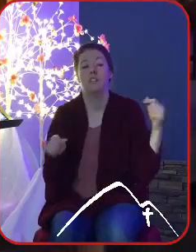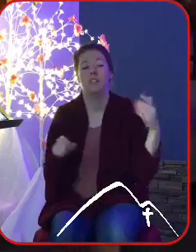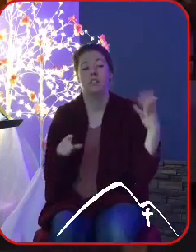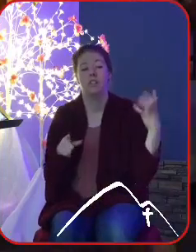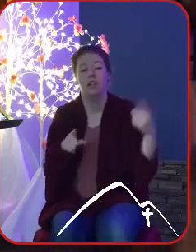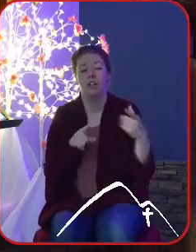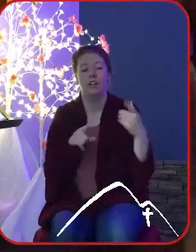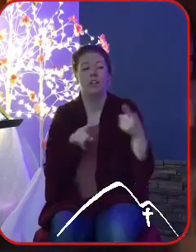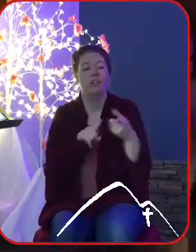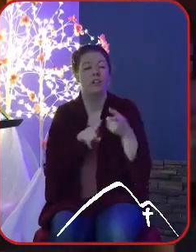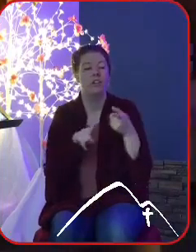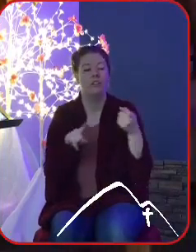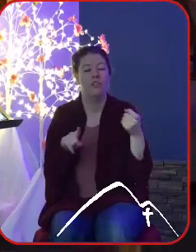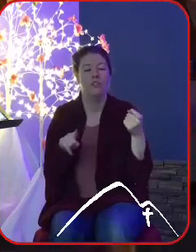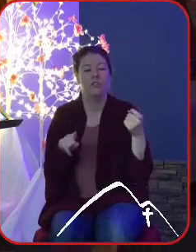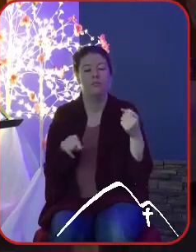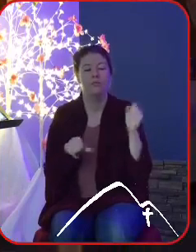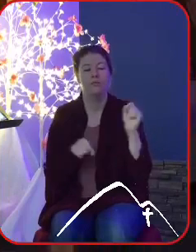liberated